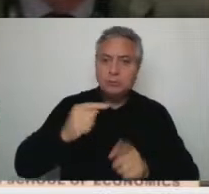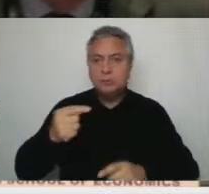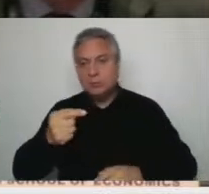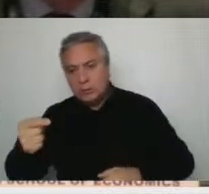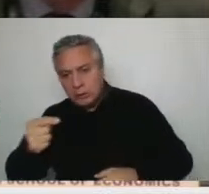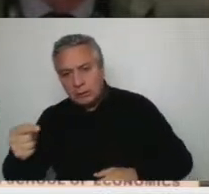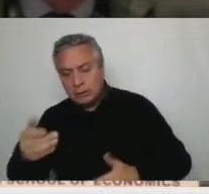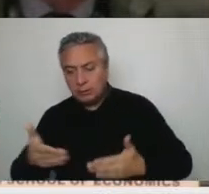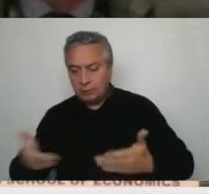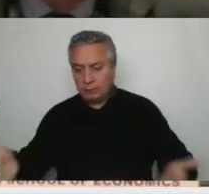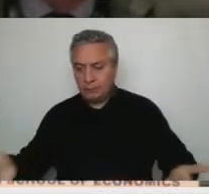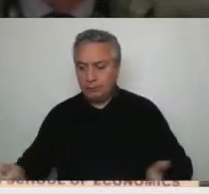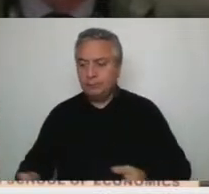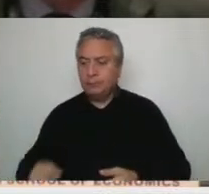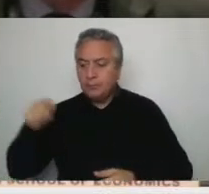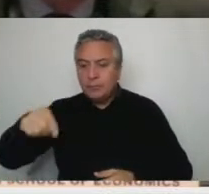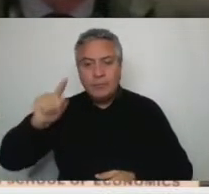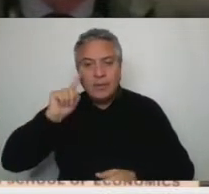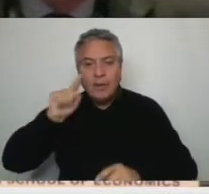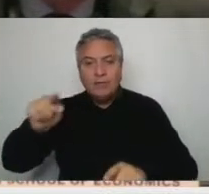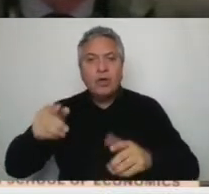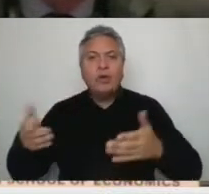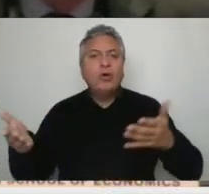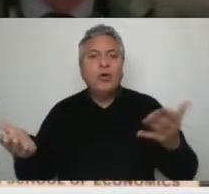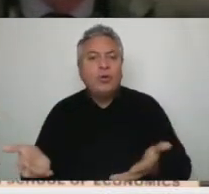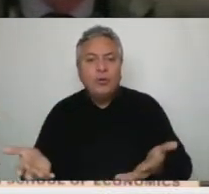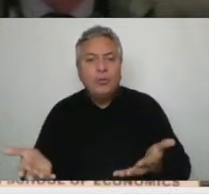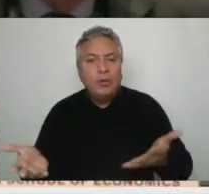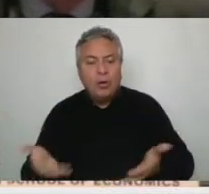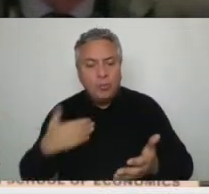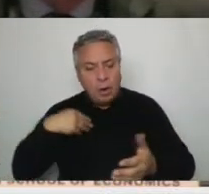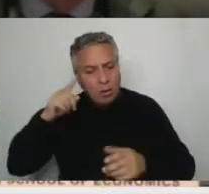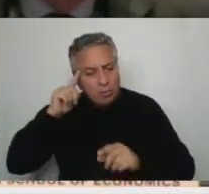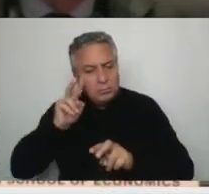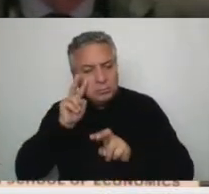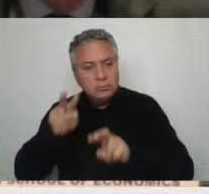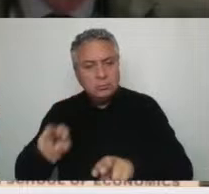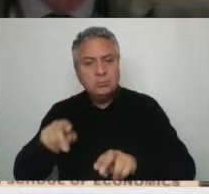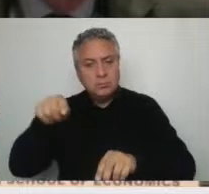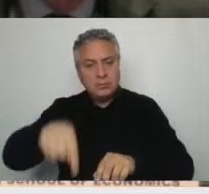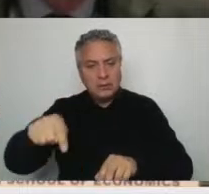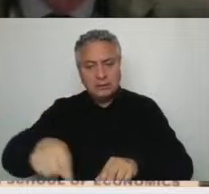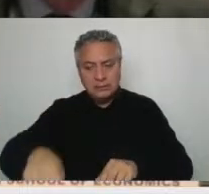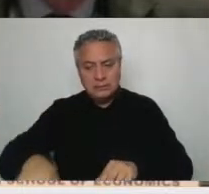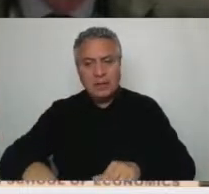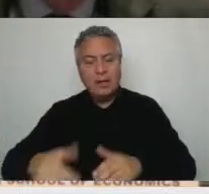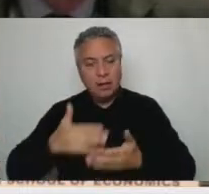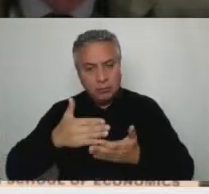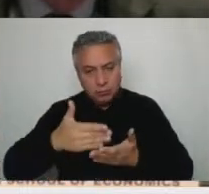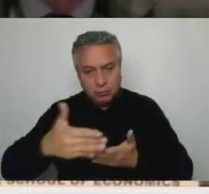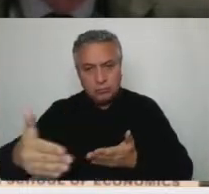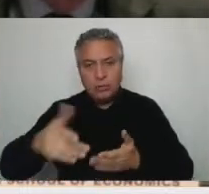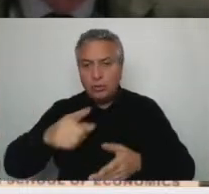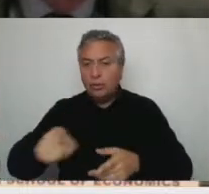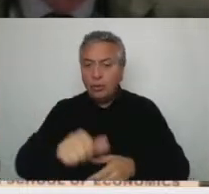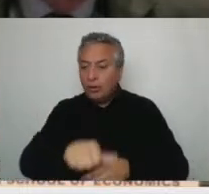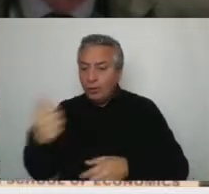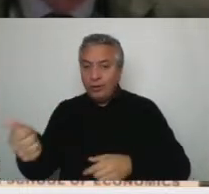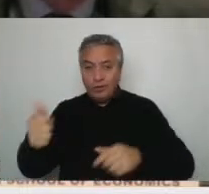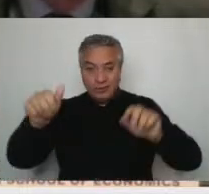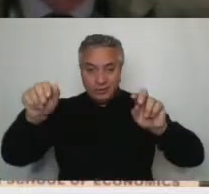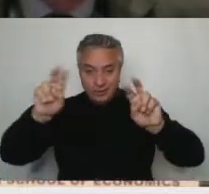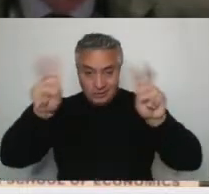externalities as the main issue related to the other? And you are saying it very clearly, so thank you very